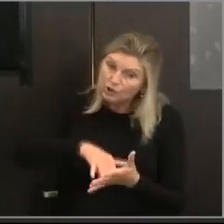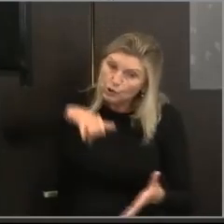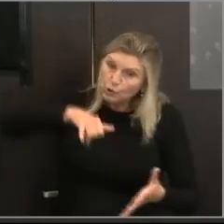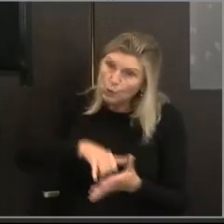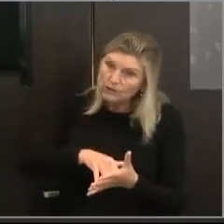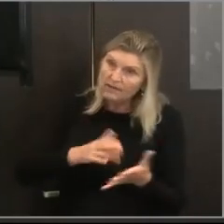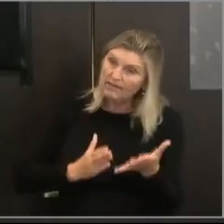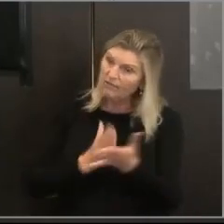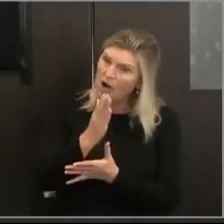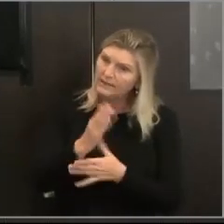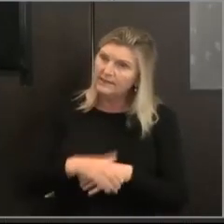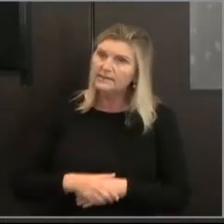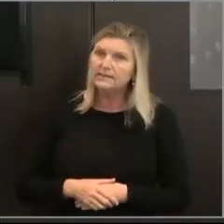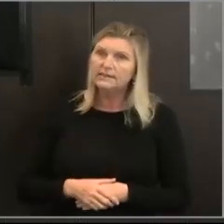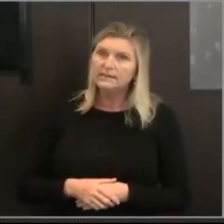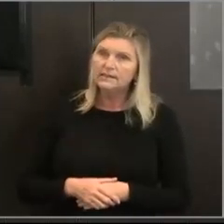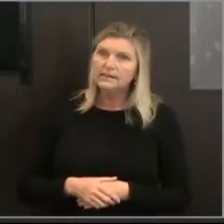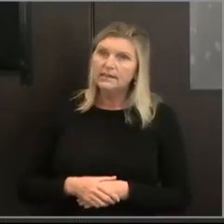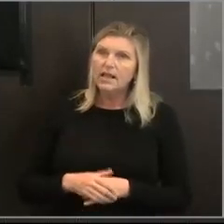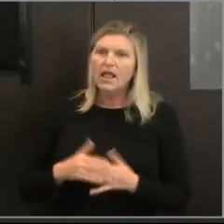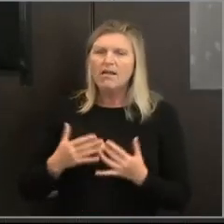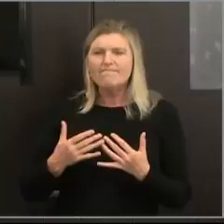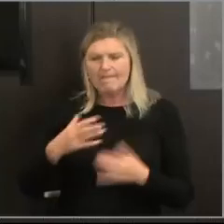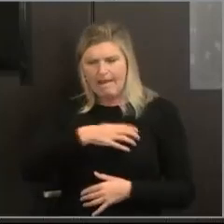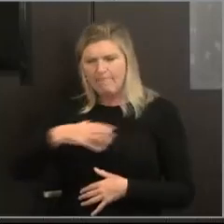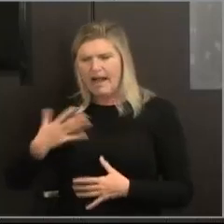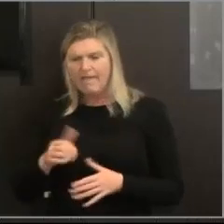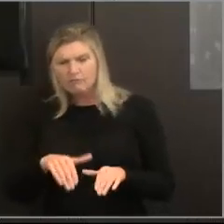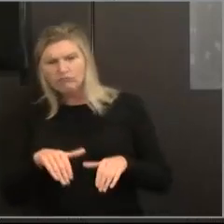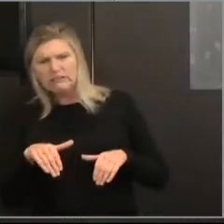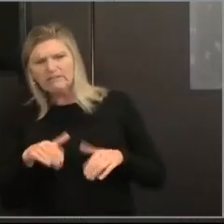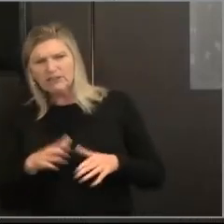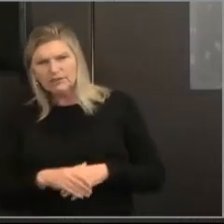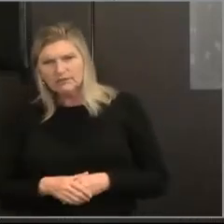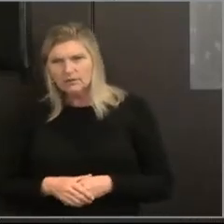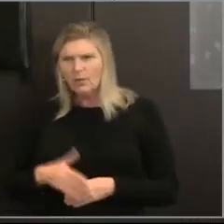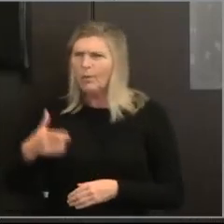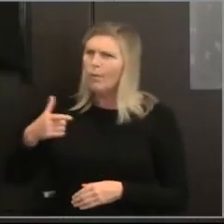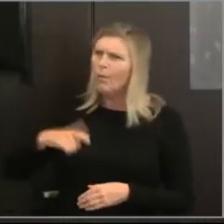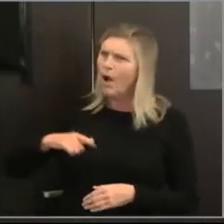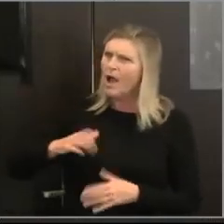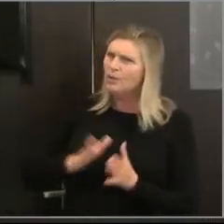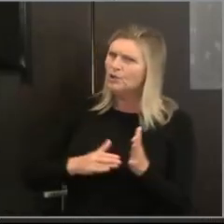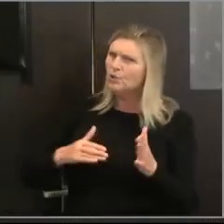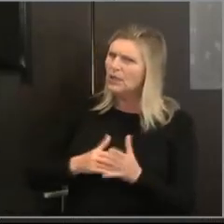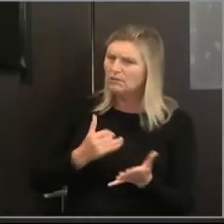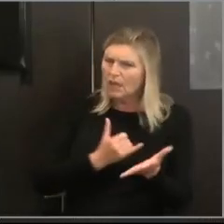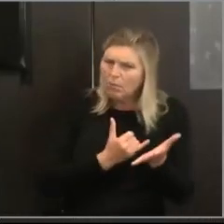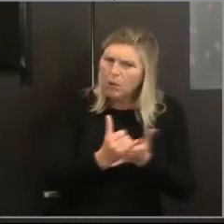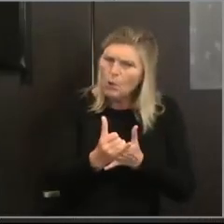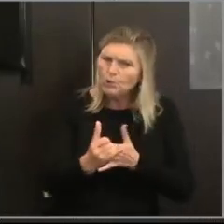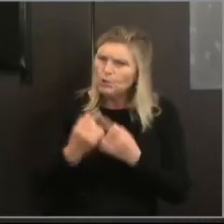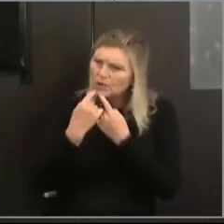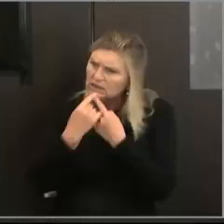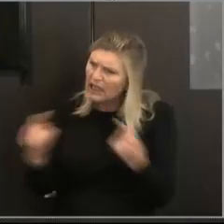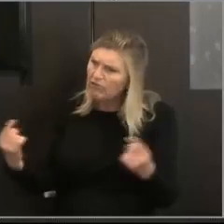the state made against the Declaration. In your view, why was New Zealand so opposed to the Declaration